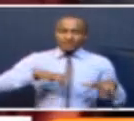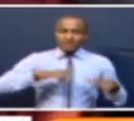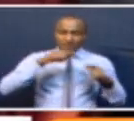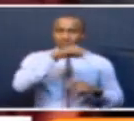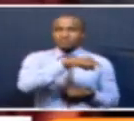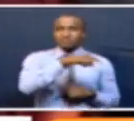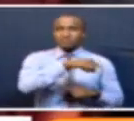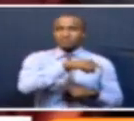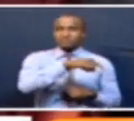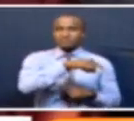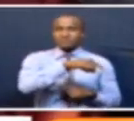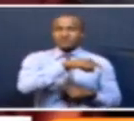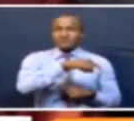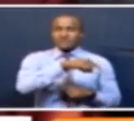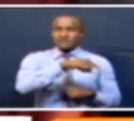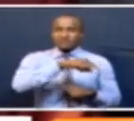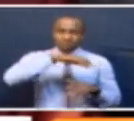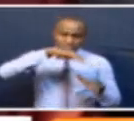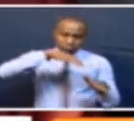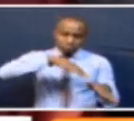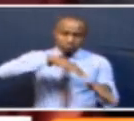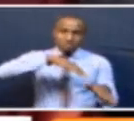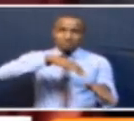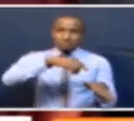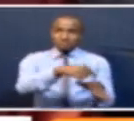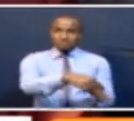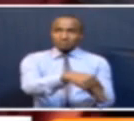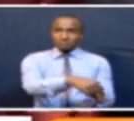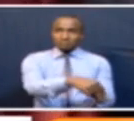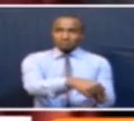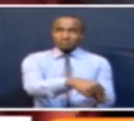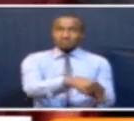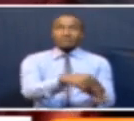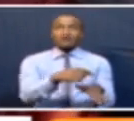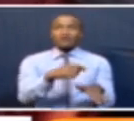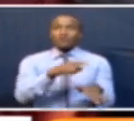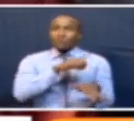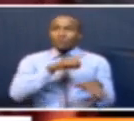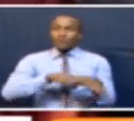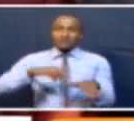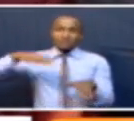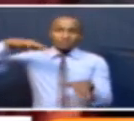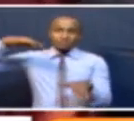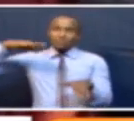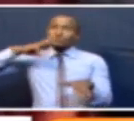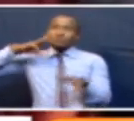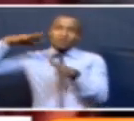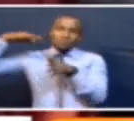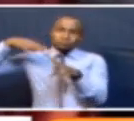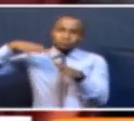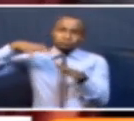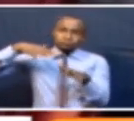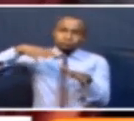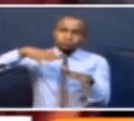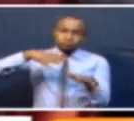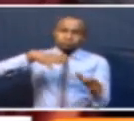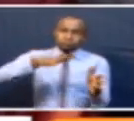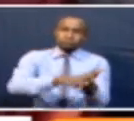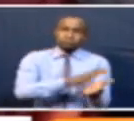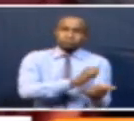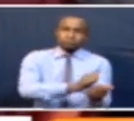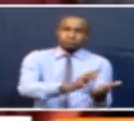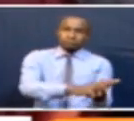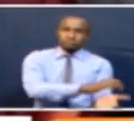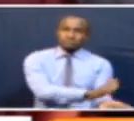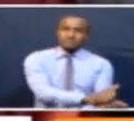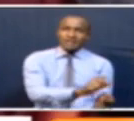So when what you have on your farm then escapes, which in this case is the water, and it causes damage, and this time you're